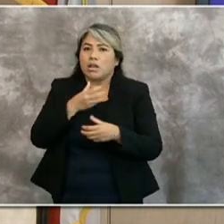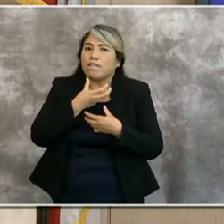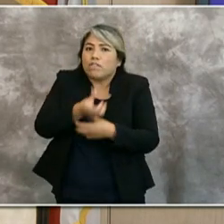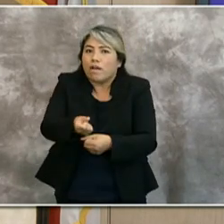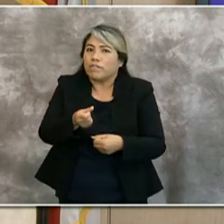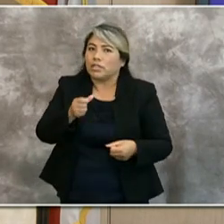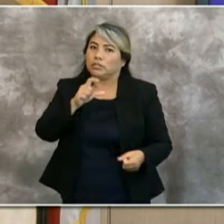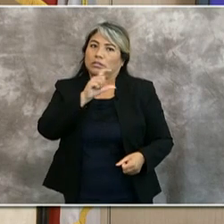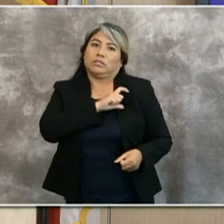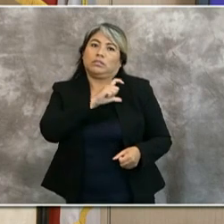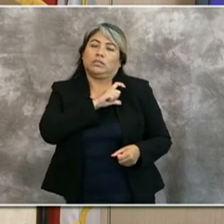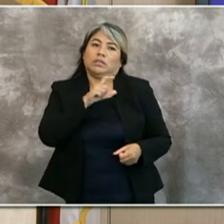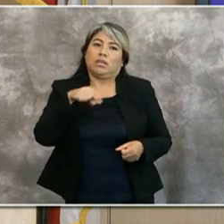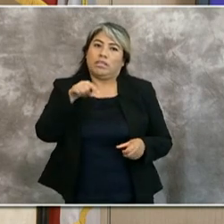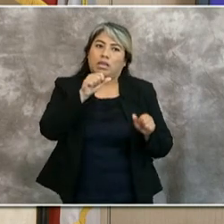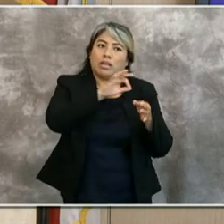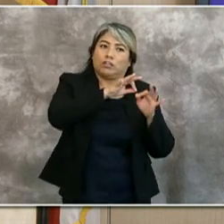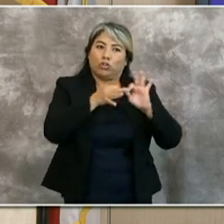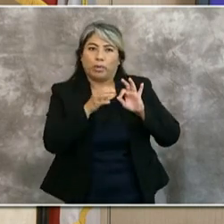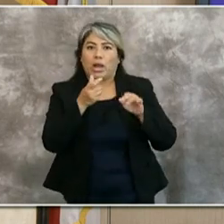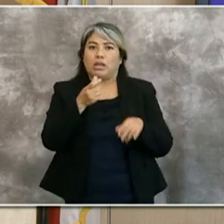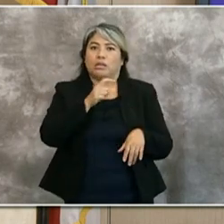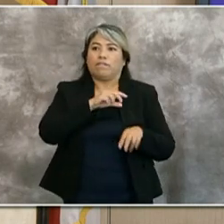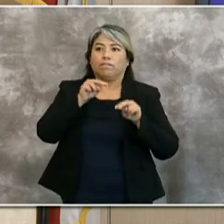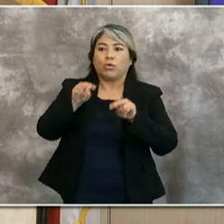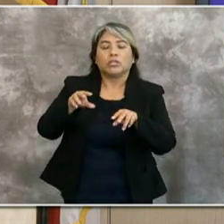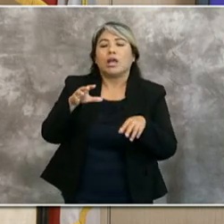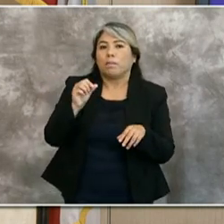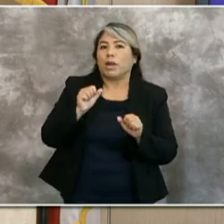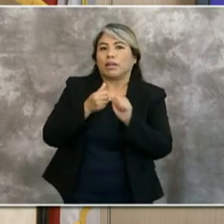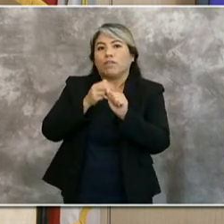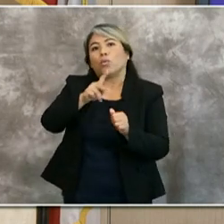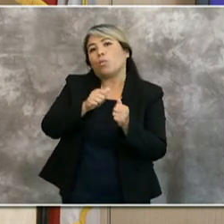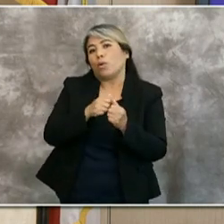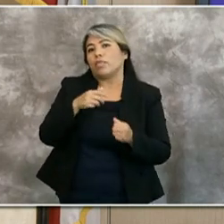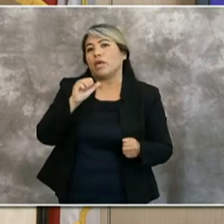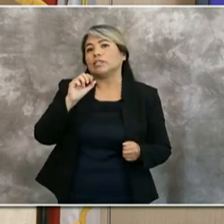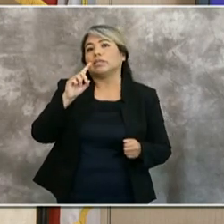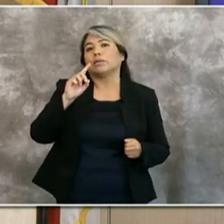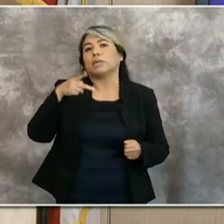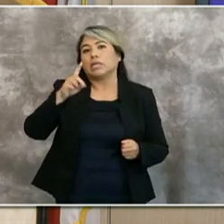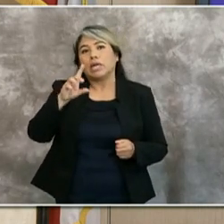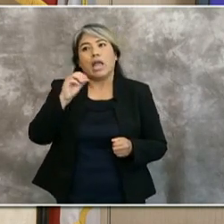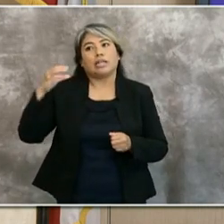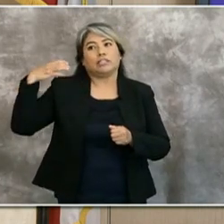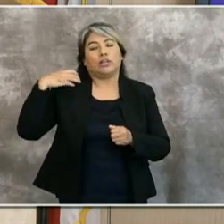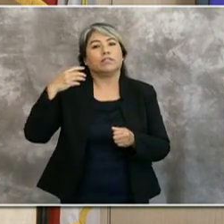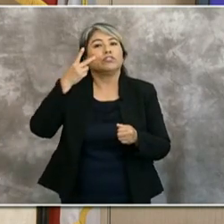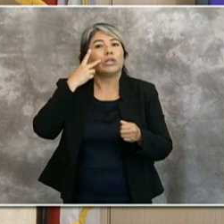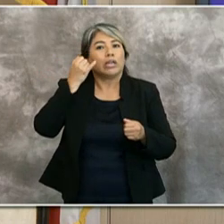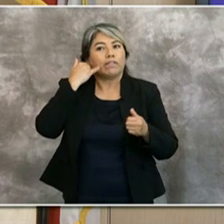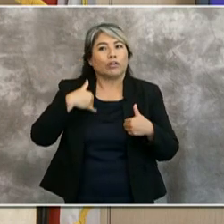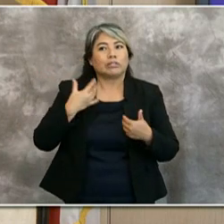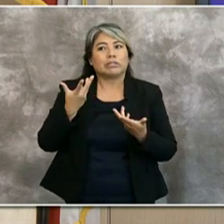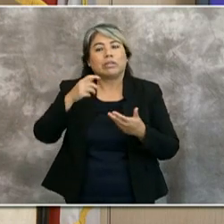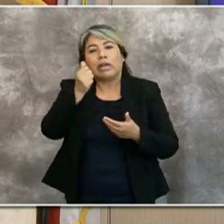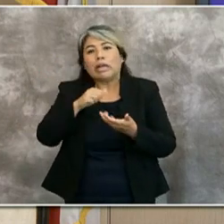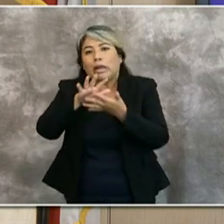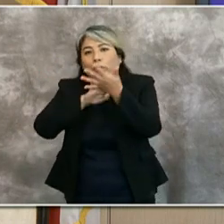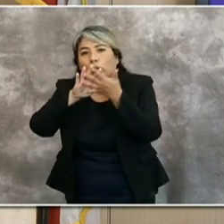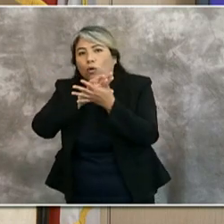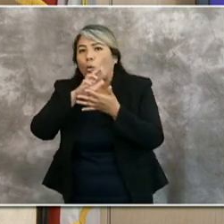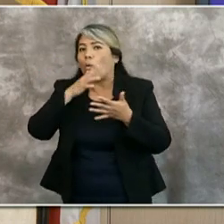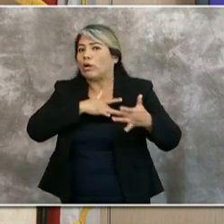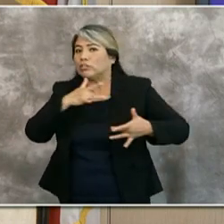them and appropriately enforce them, but I can certainly follow up with the San Diego Police Department chief to see if there's any ambiguity or